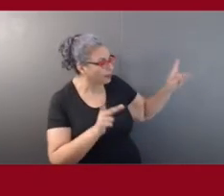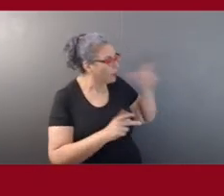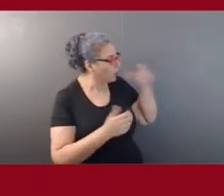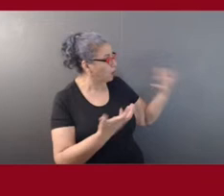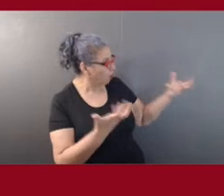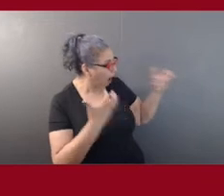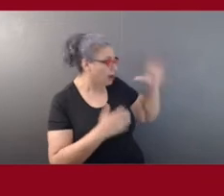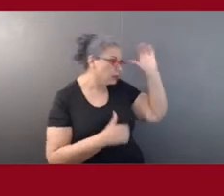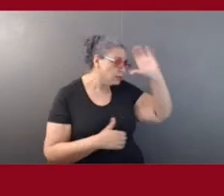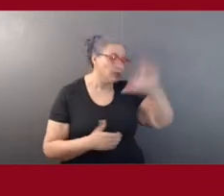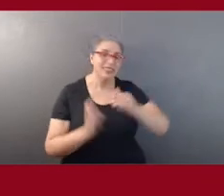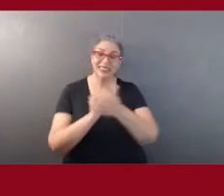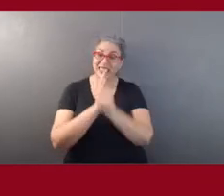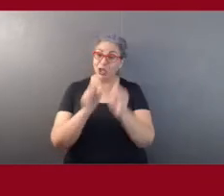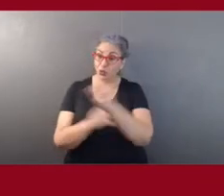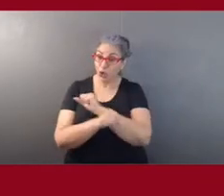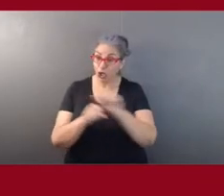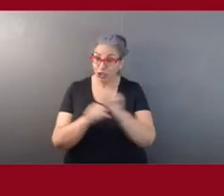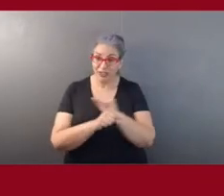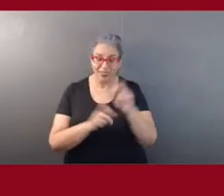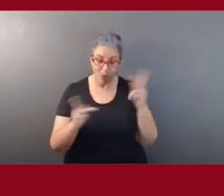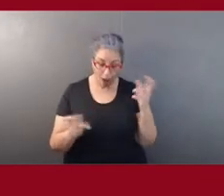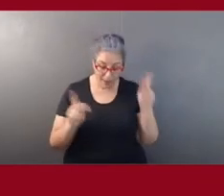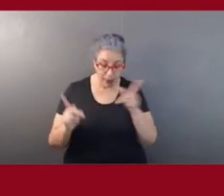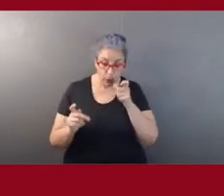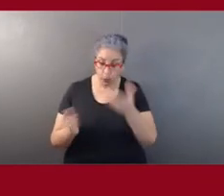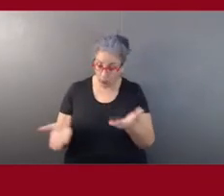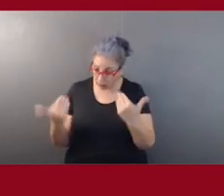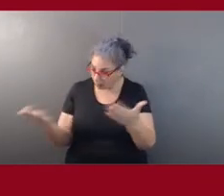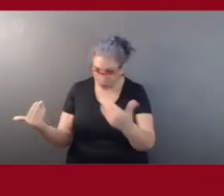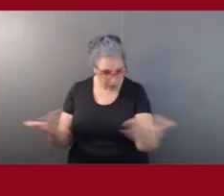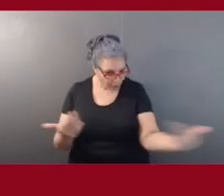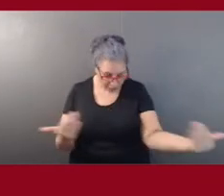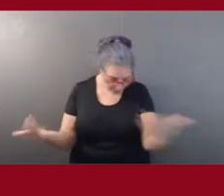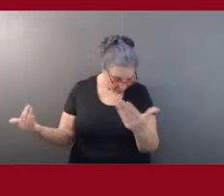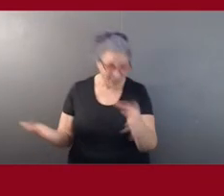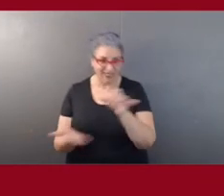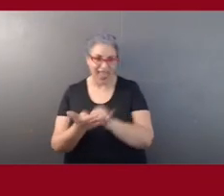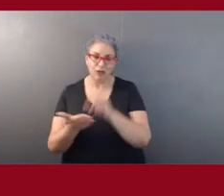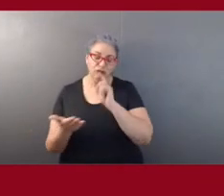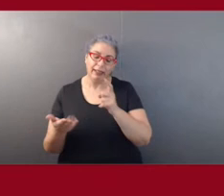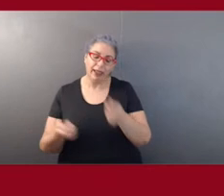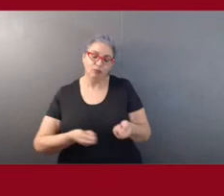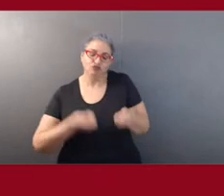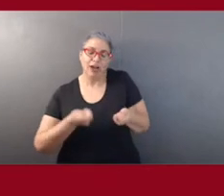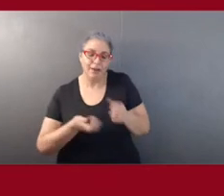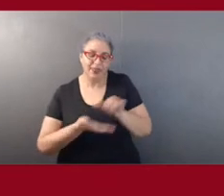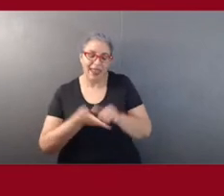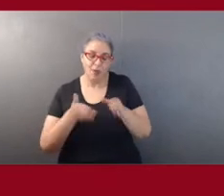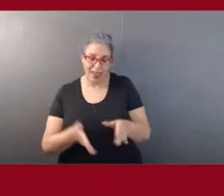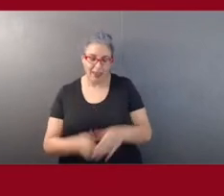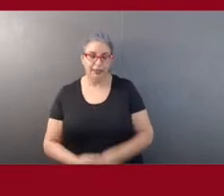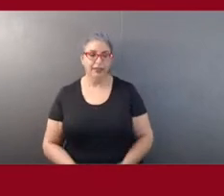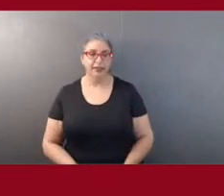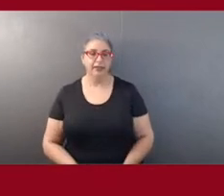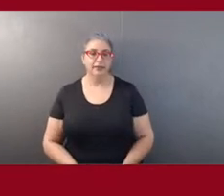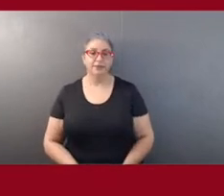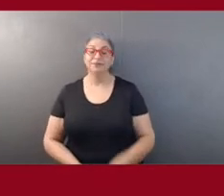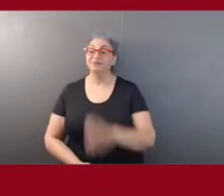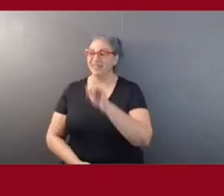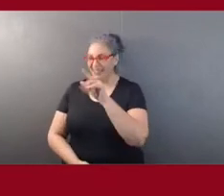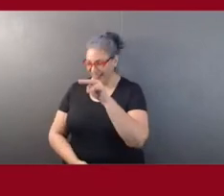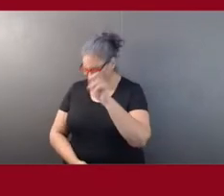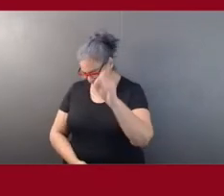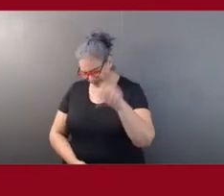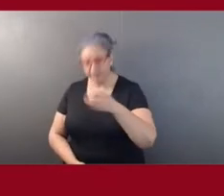workers or people that are getting into the industry and bringing them up that way. And I'm curious, working with these major